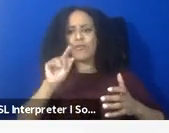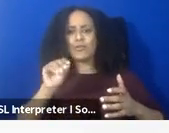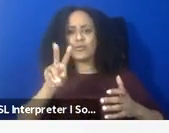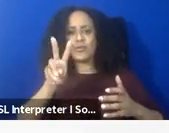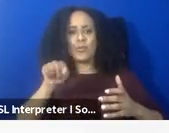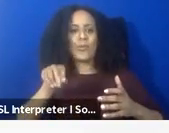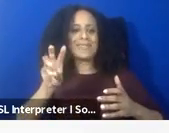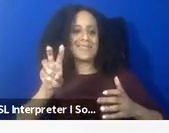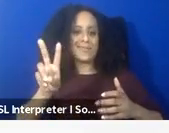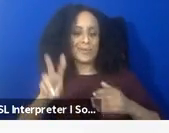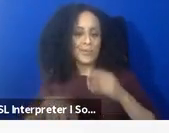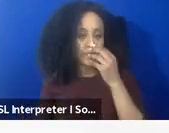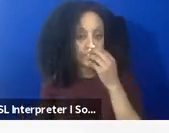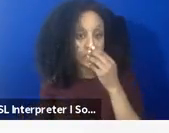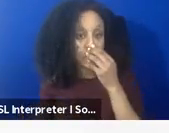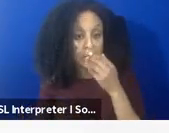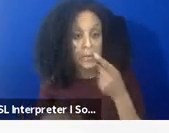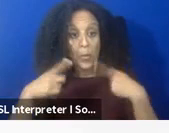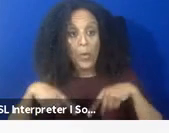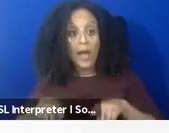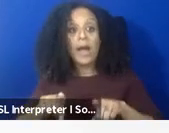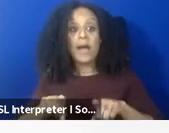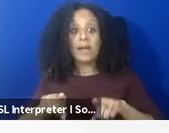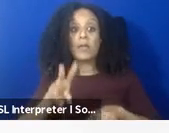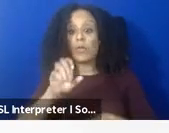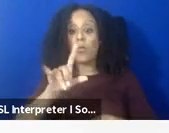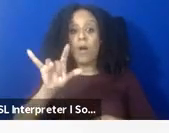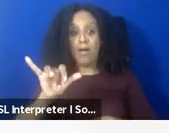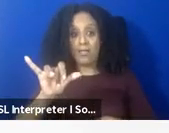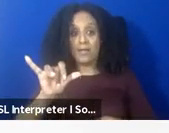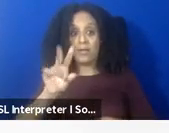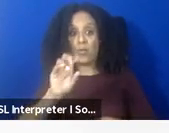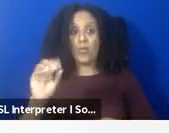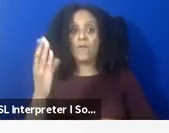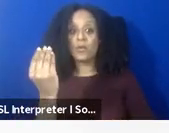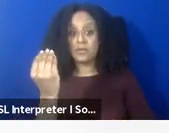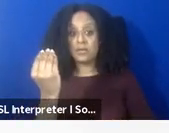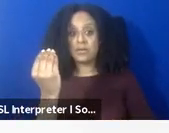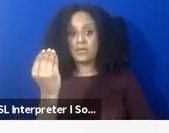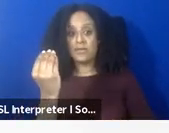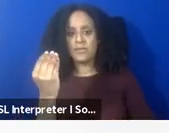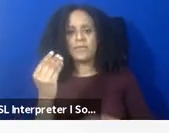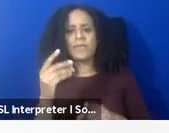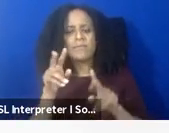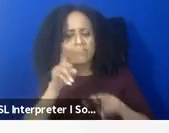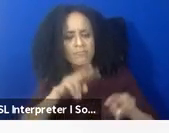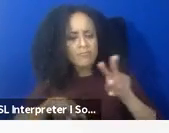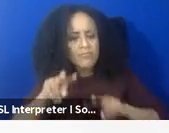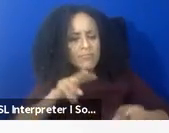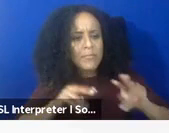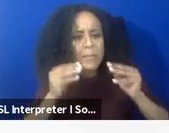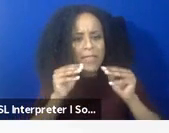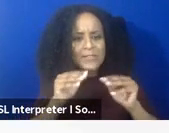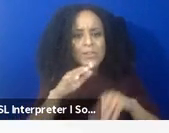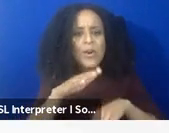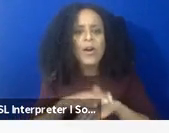2.62. Wally et al. In 2014 evaluated postural testing methods and found diabetes patients had